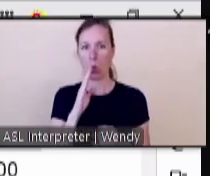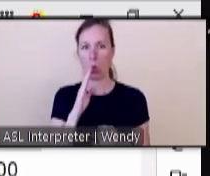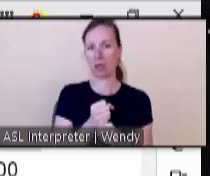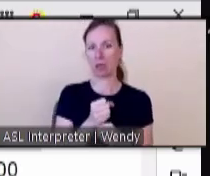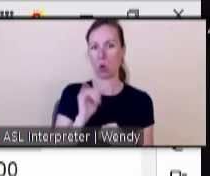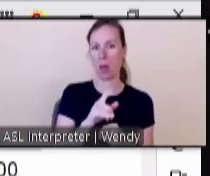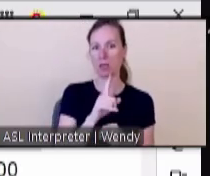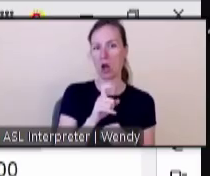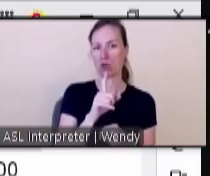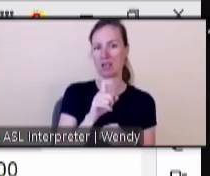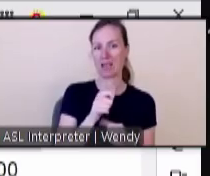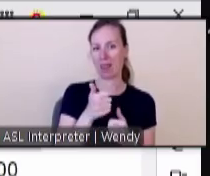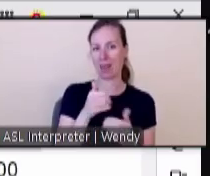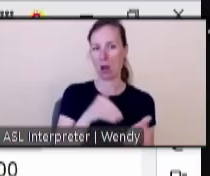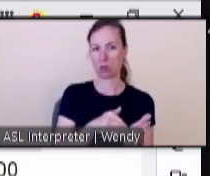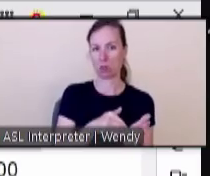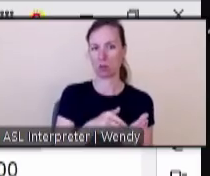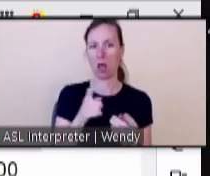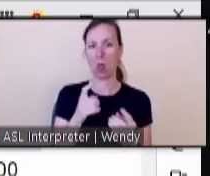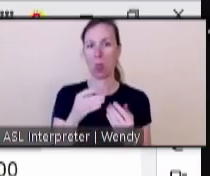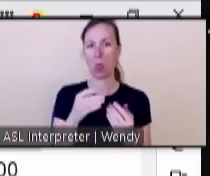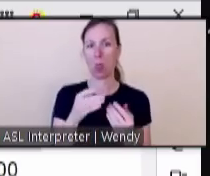or grants that we've received.